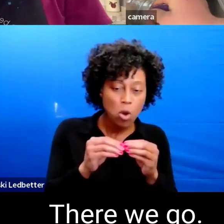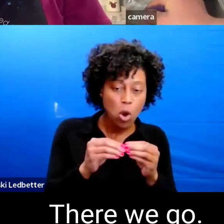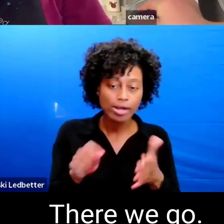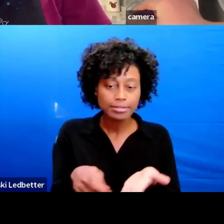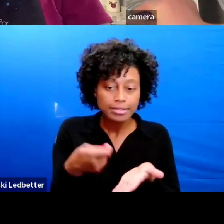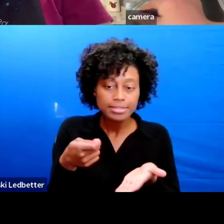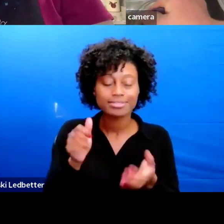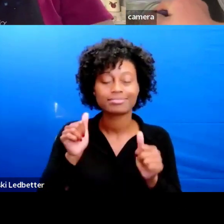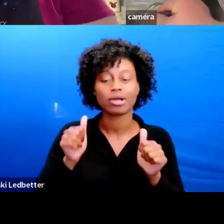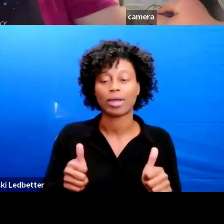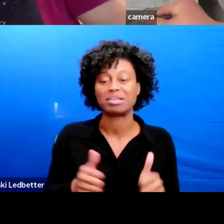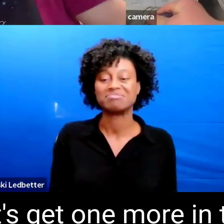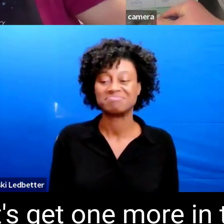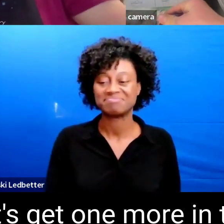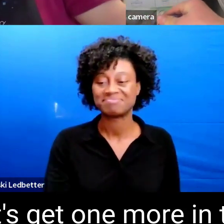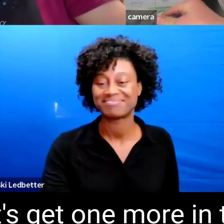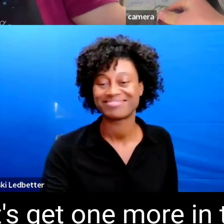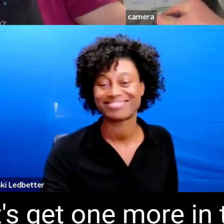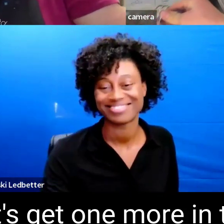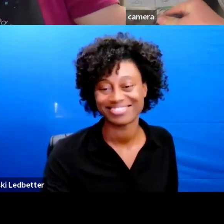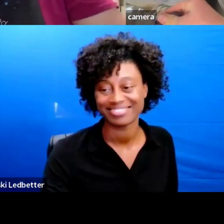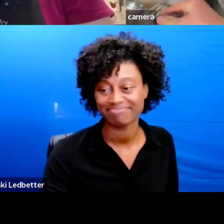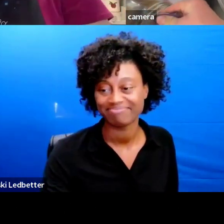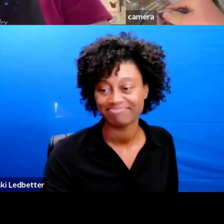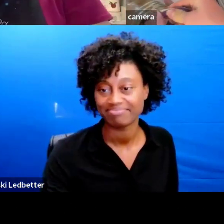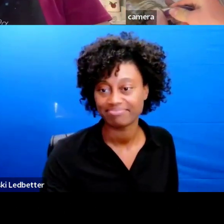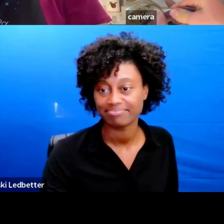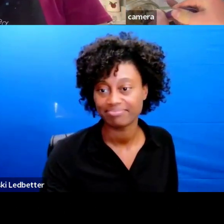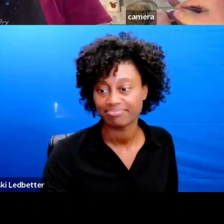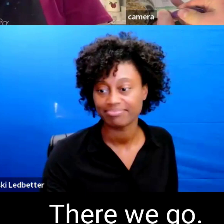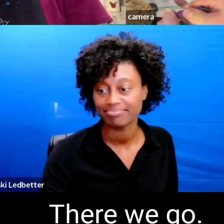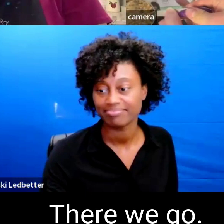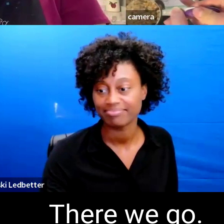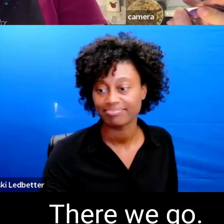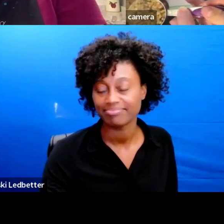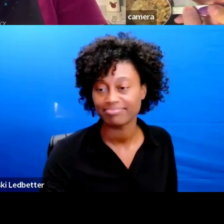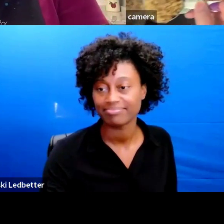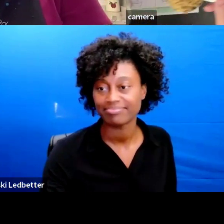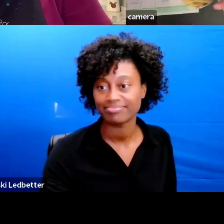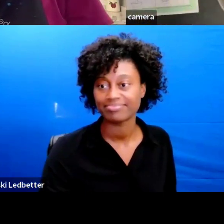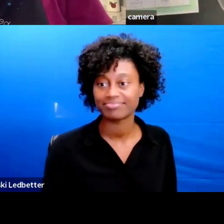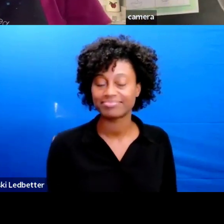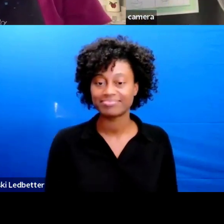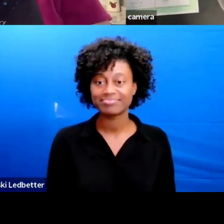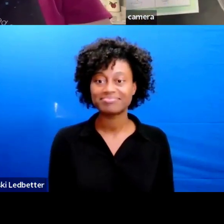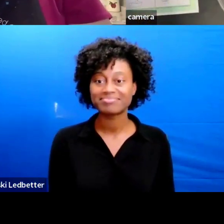There we go. Let's get a little more in there. There we go.